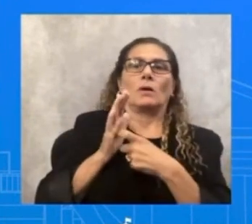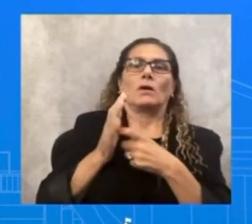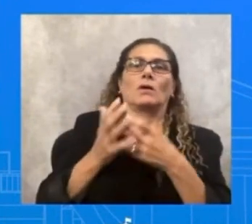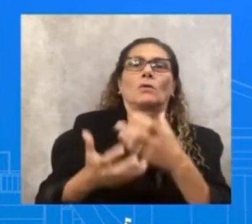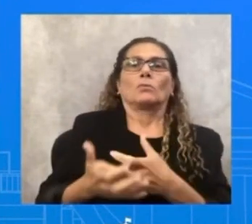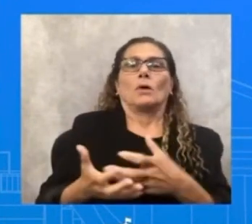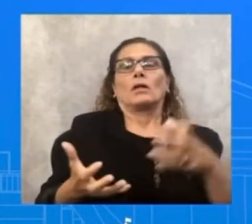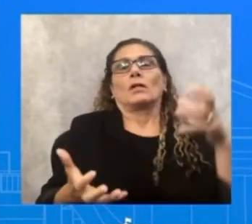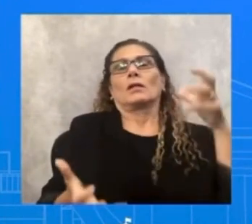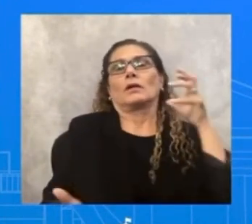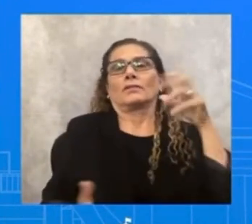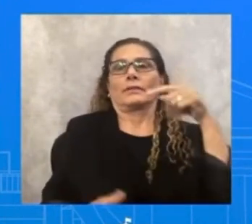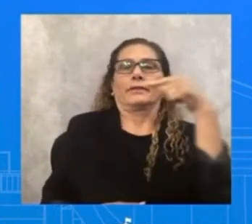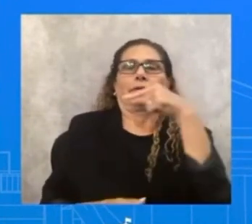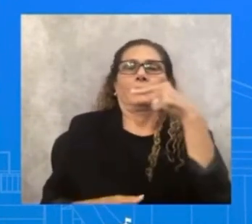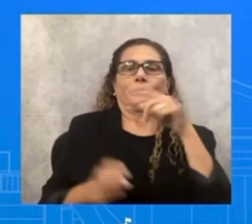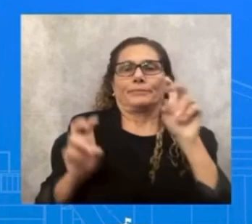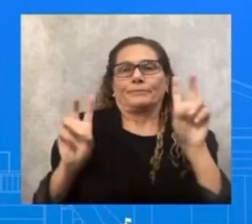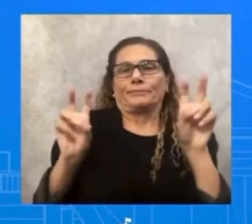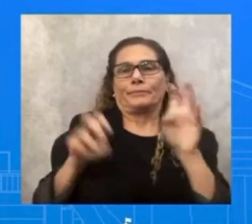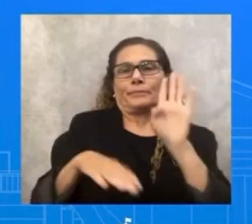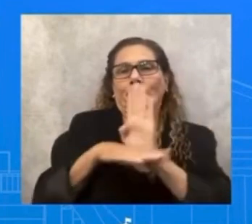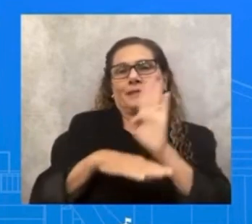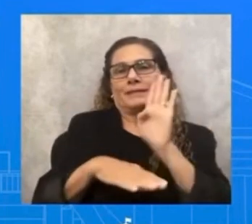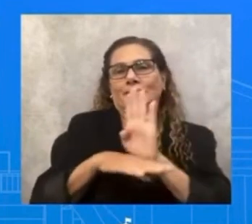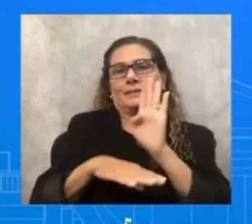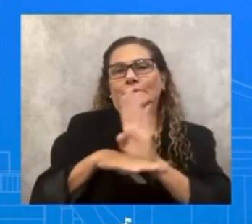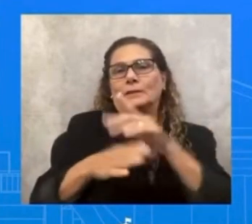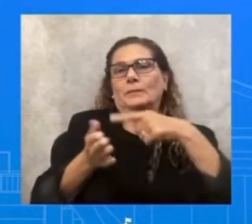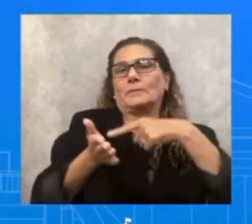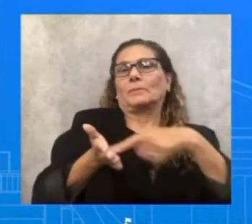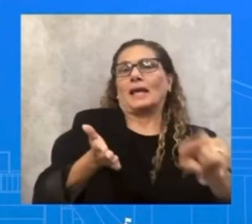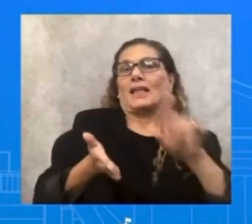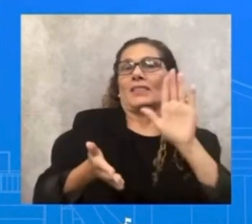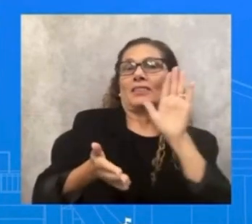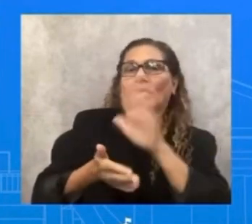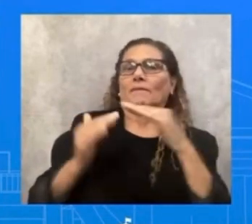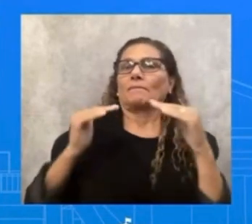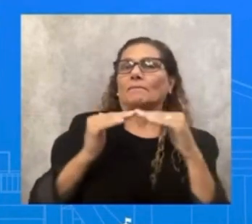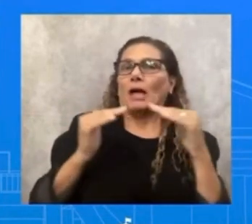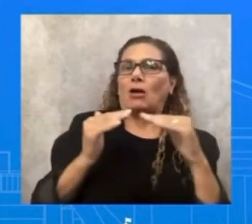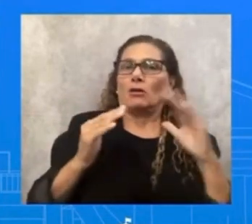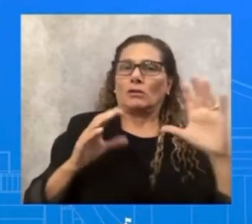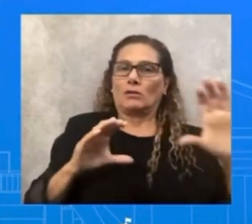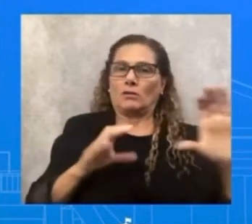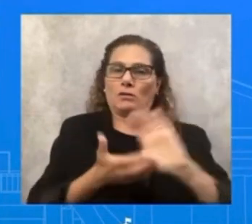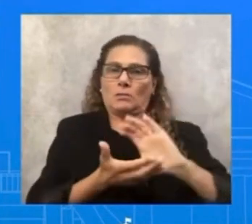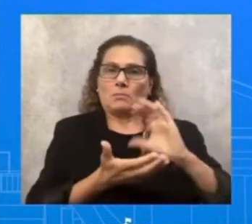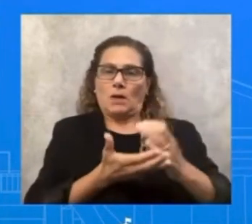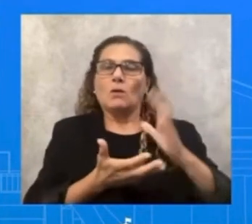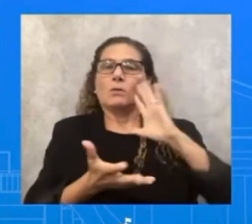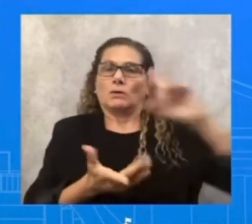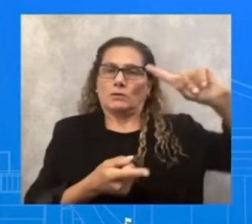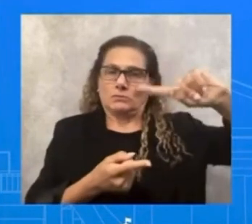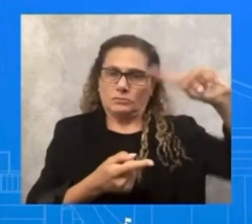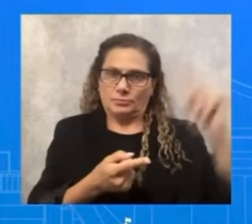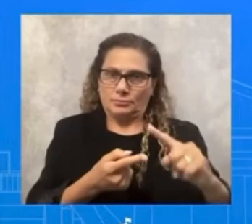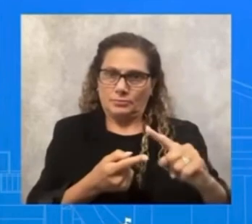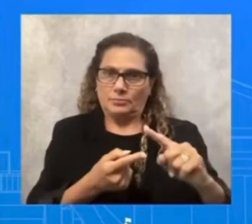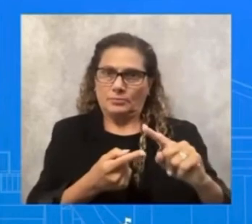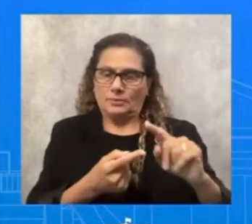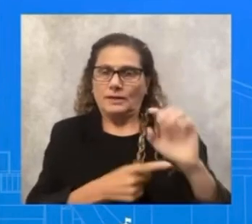and corporations to pay their fair share, still is reducing the deficit over the long term. I just would like to say quickly to that,